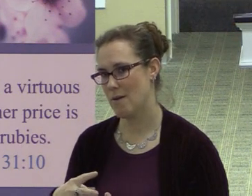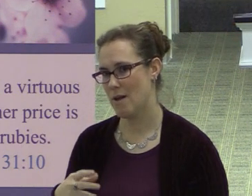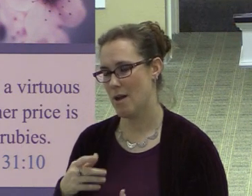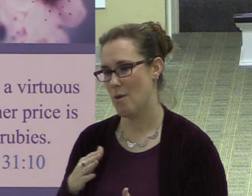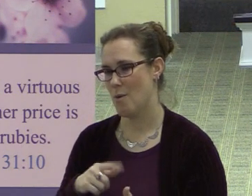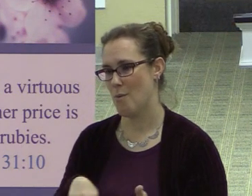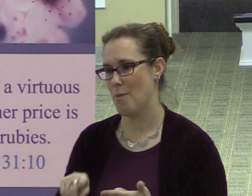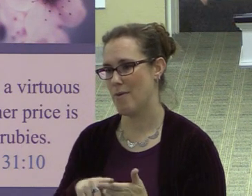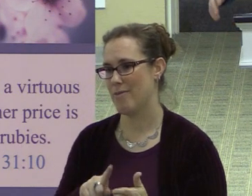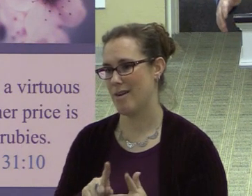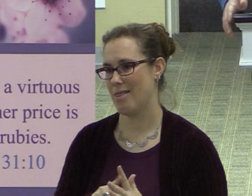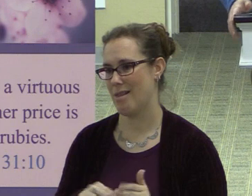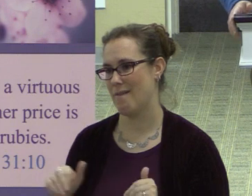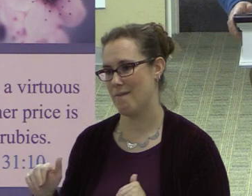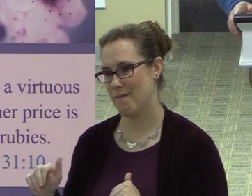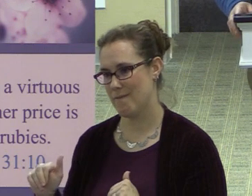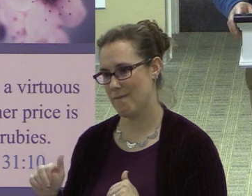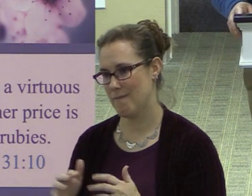away.